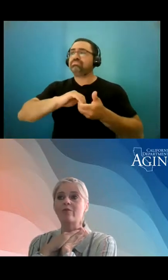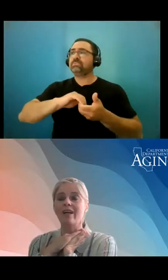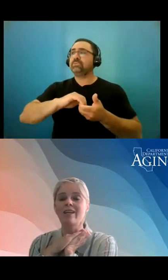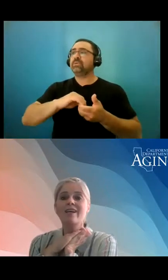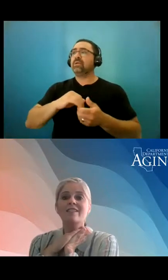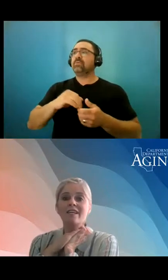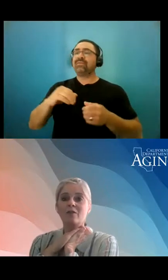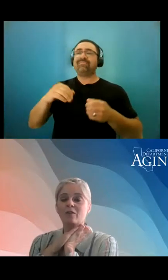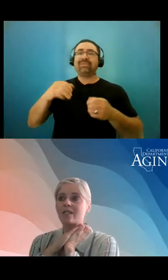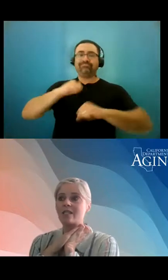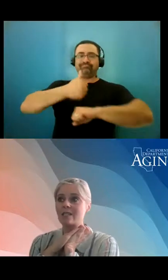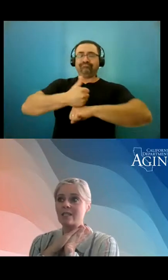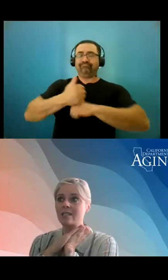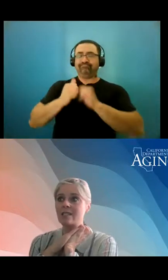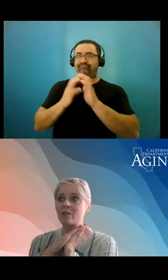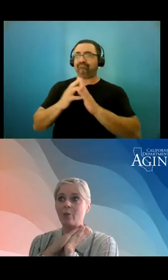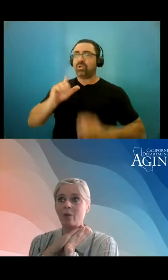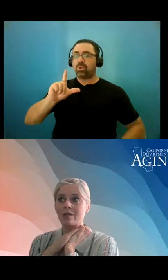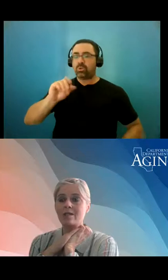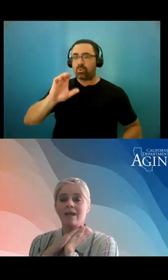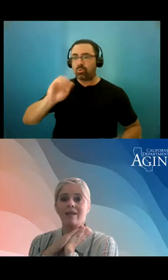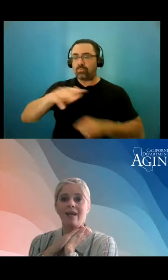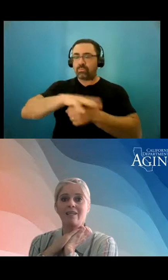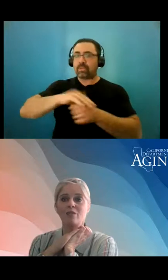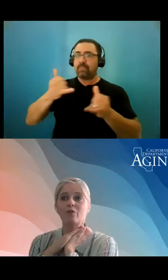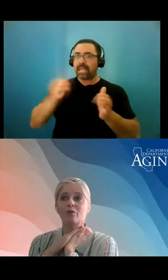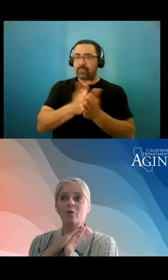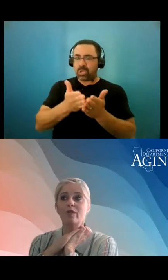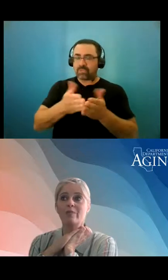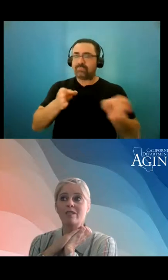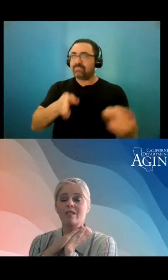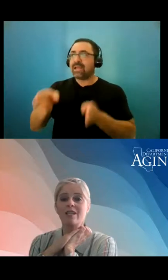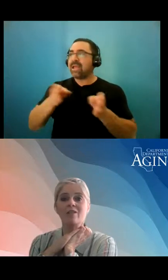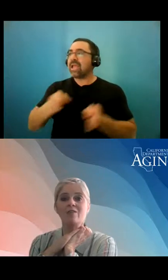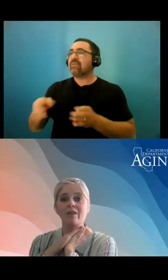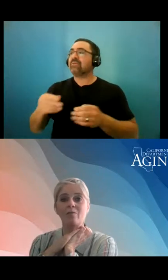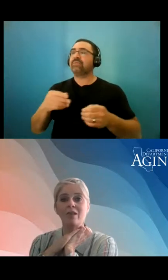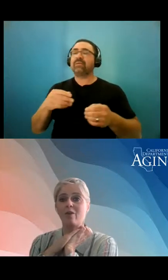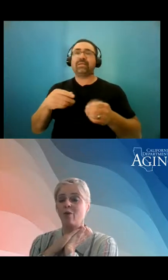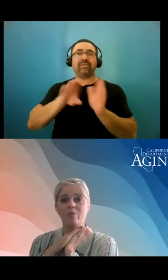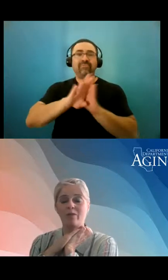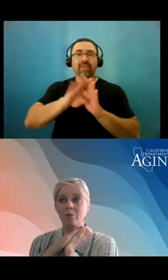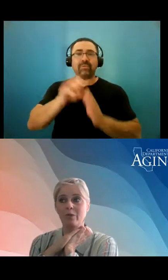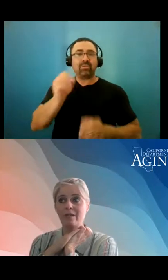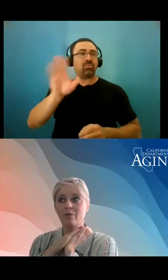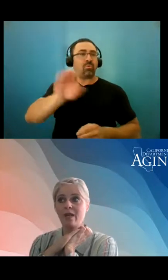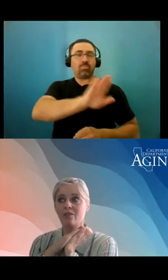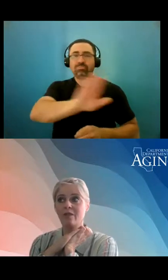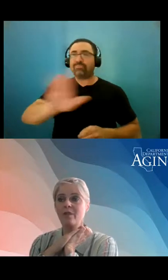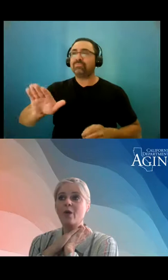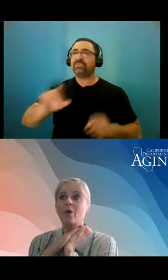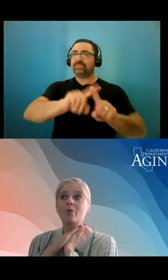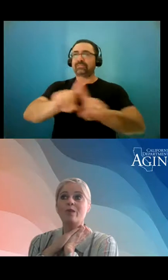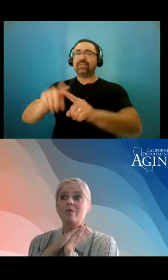help provide technical assistance and support and guidance for local communities in developing their own master plans for